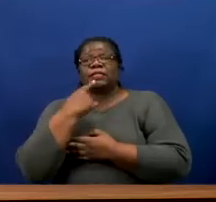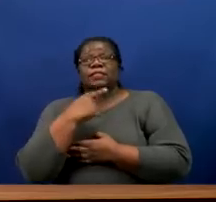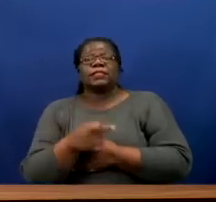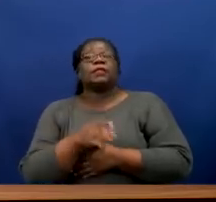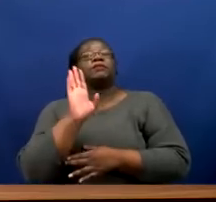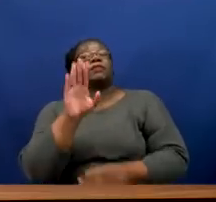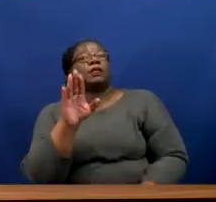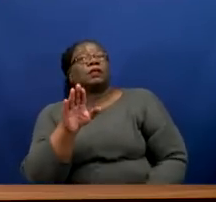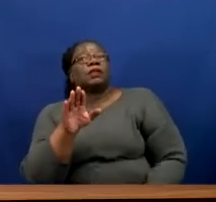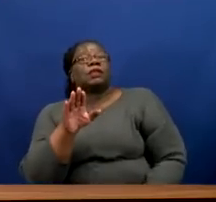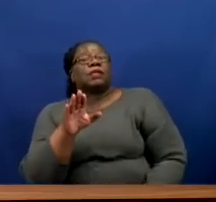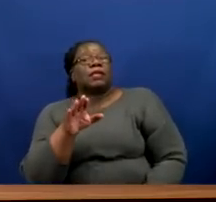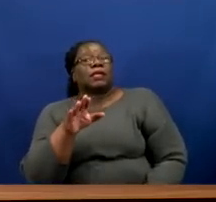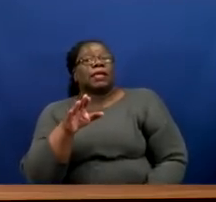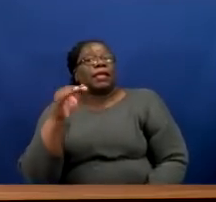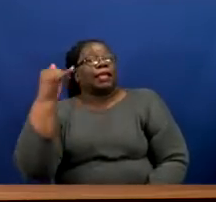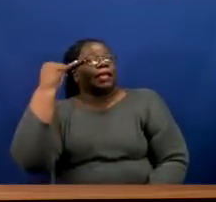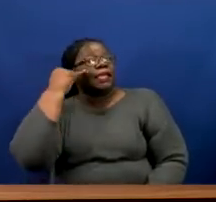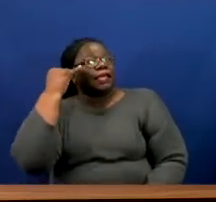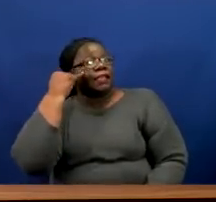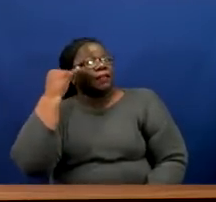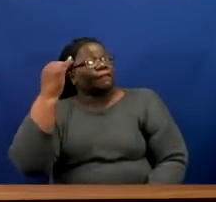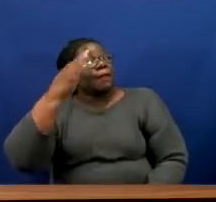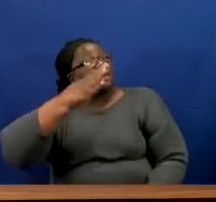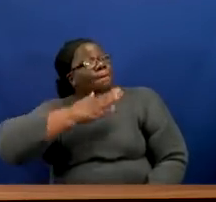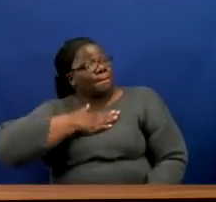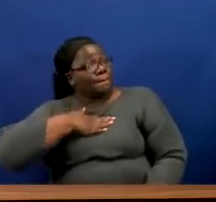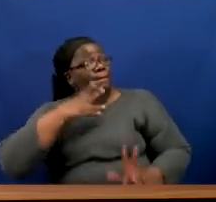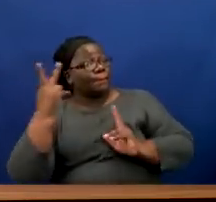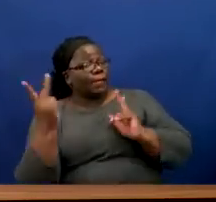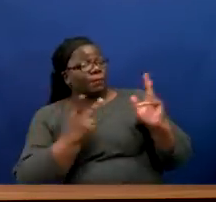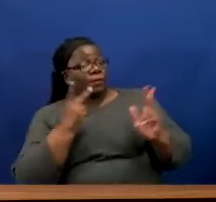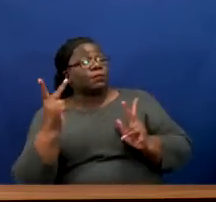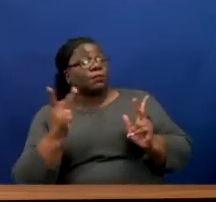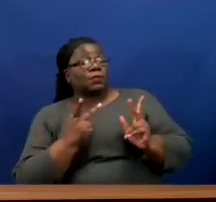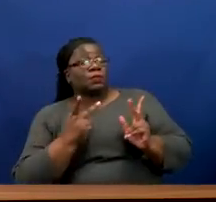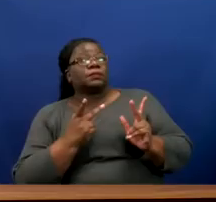here, if my people